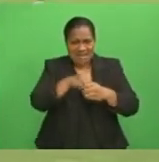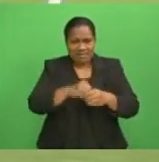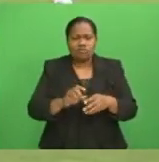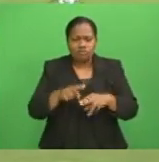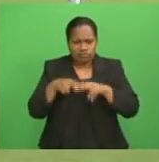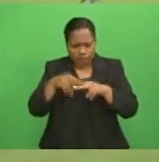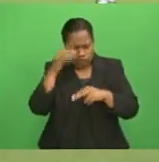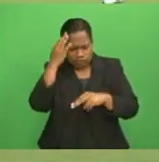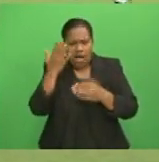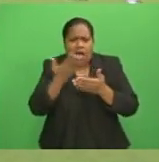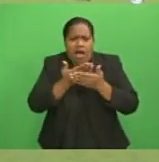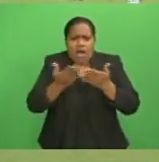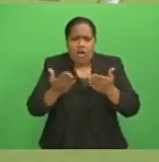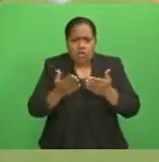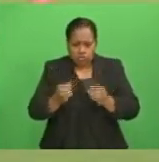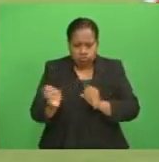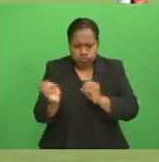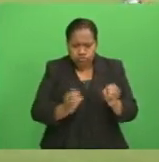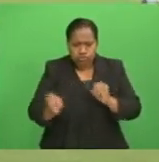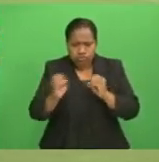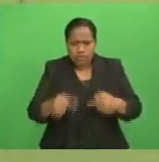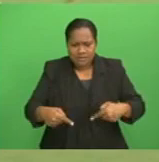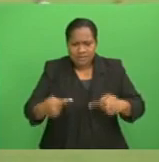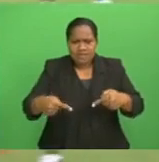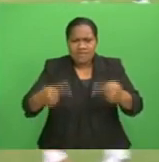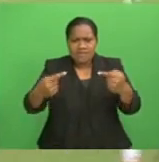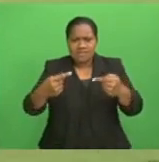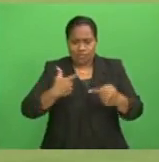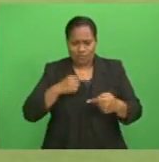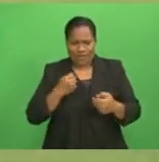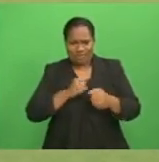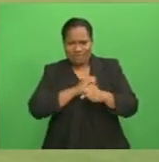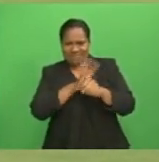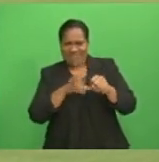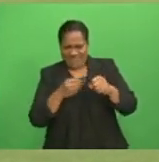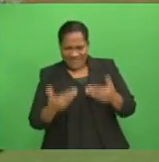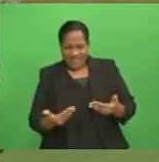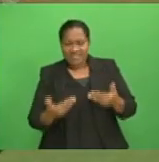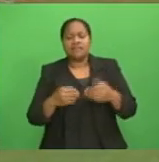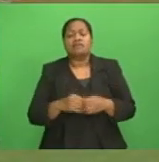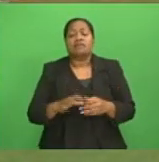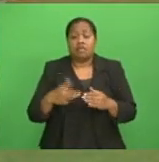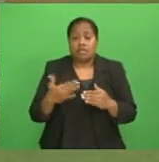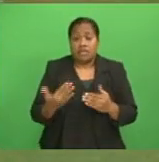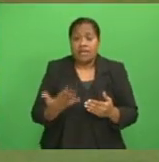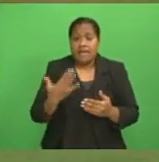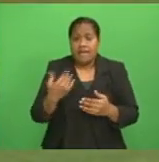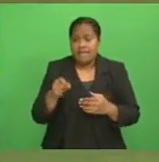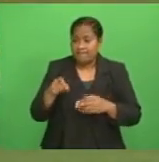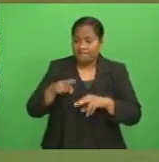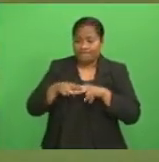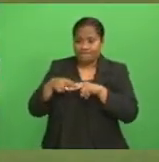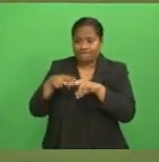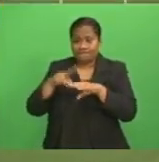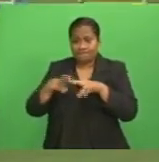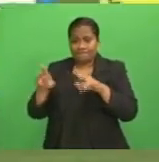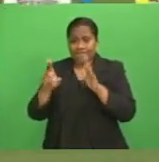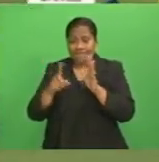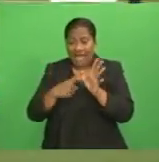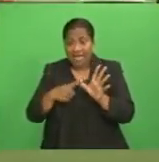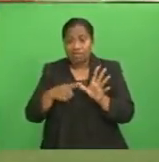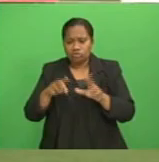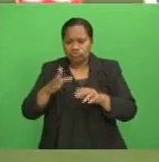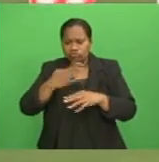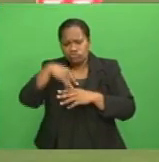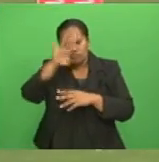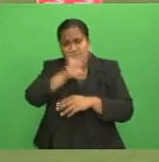in a post-COVID-19 situation. Responding to concerns raised by Rondu, Fiji FA Chief Executive Mohammed Yusuf says